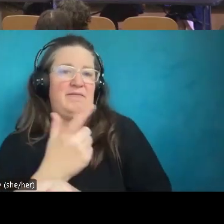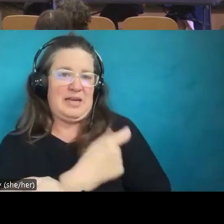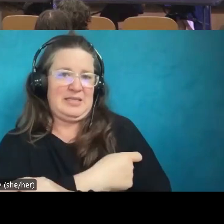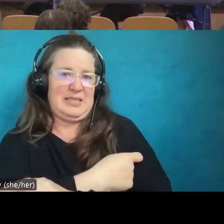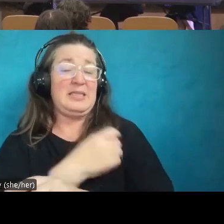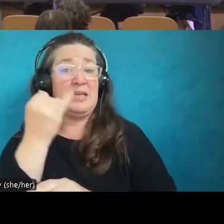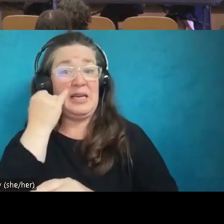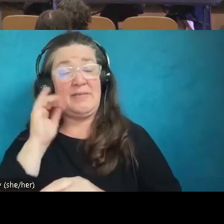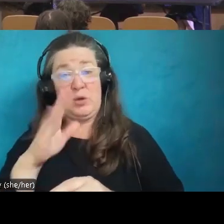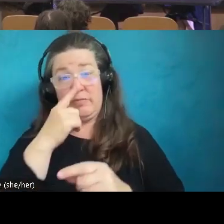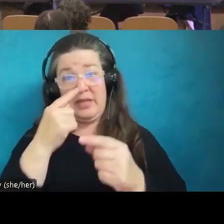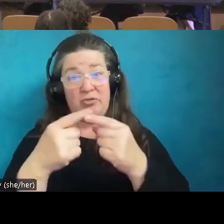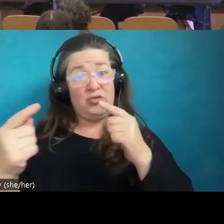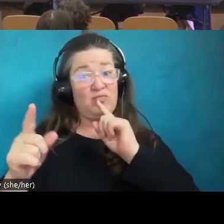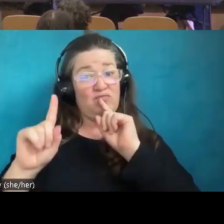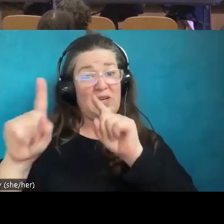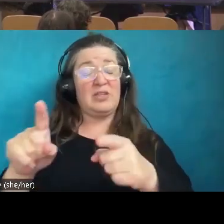you can take the newer